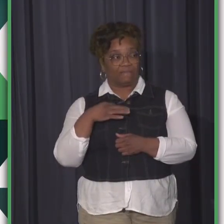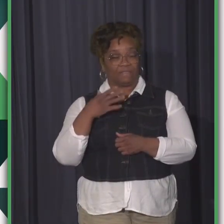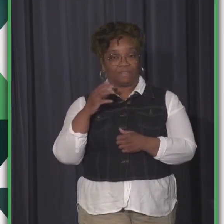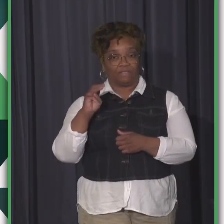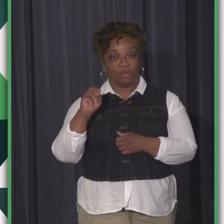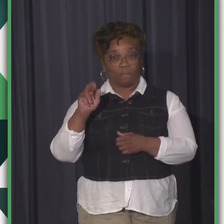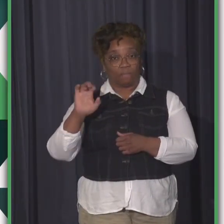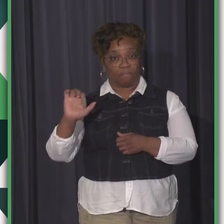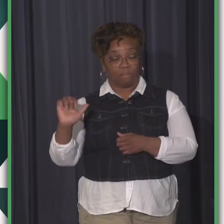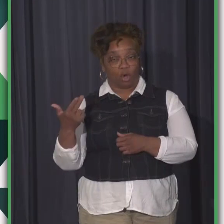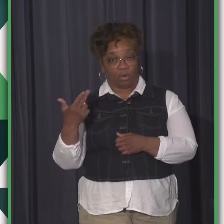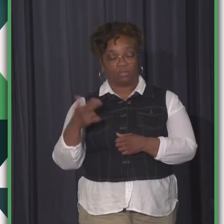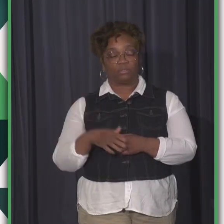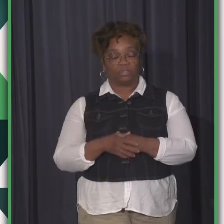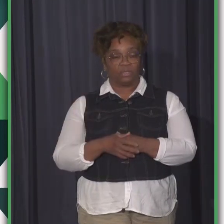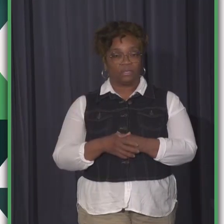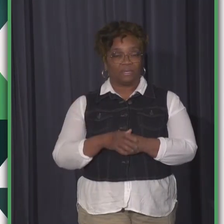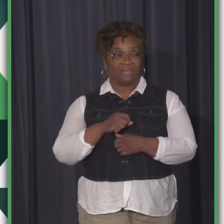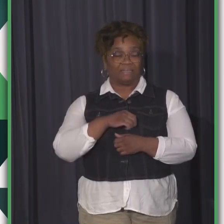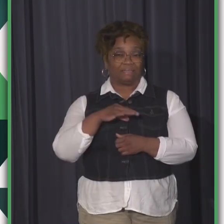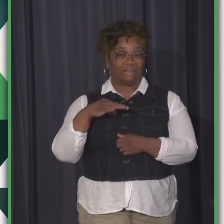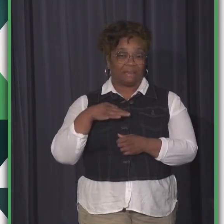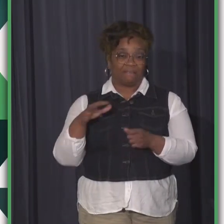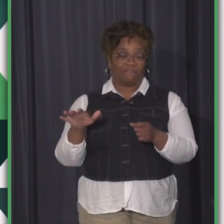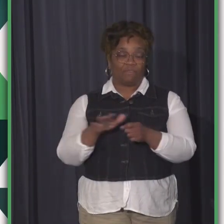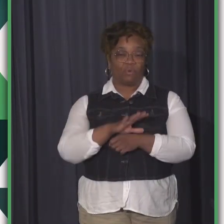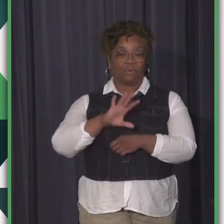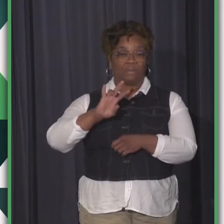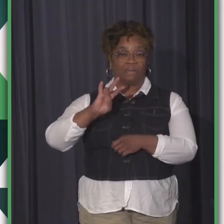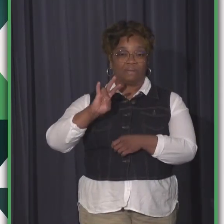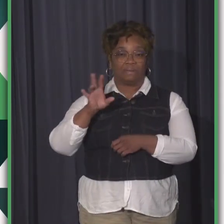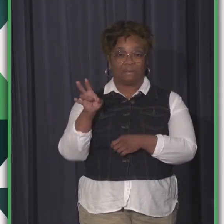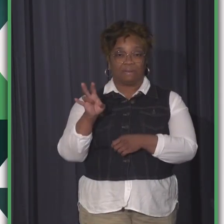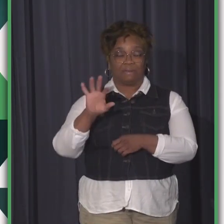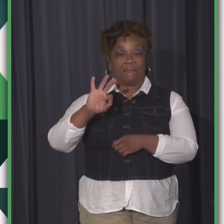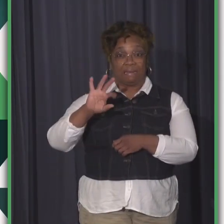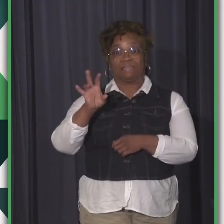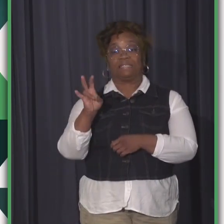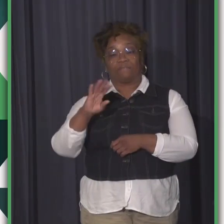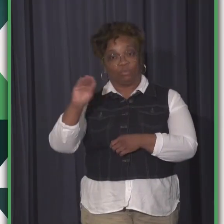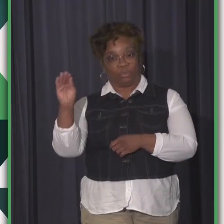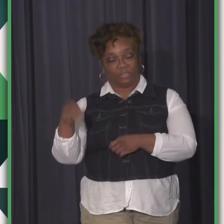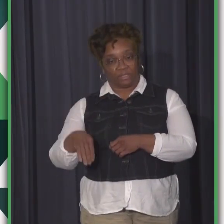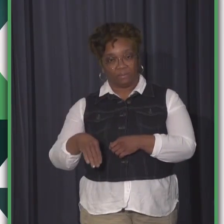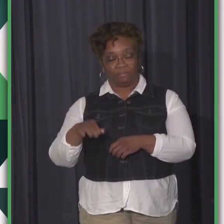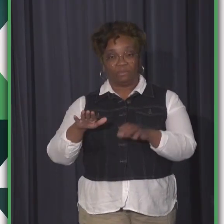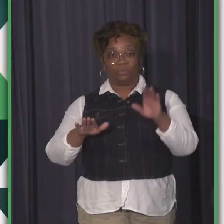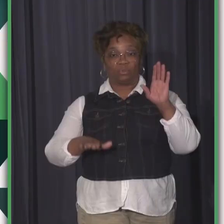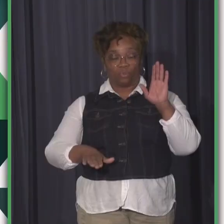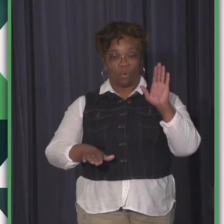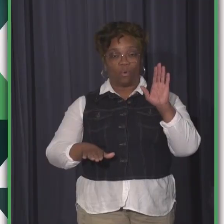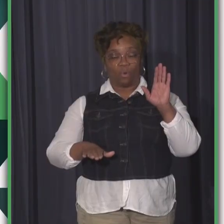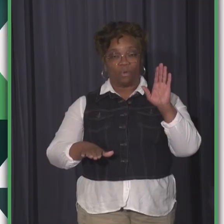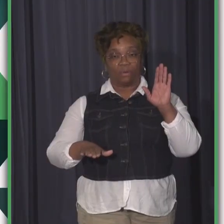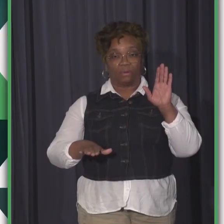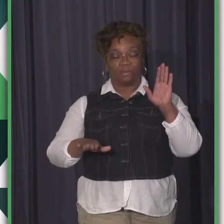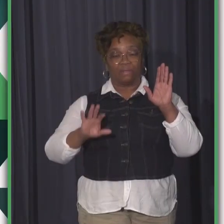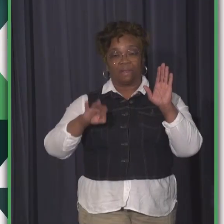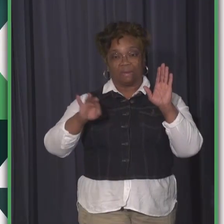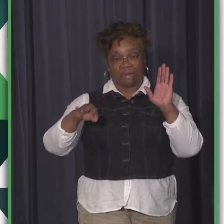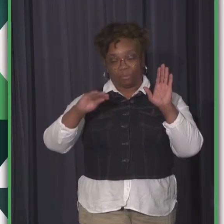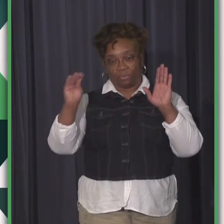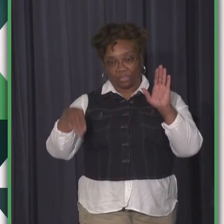March, departmental staffing, the department was filled at 97%. For sworn, we were filled at